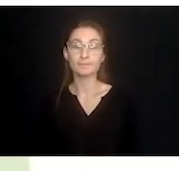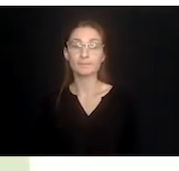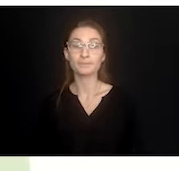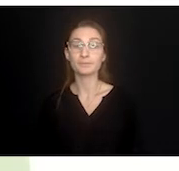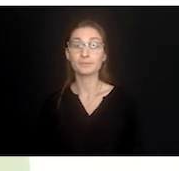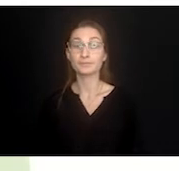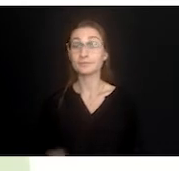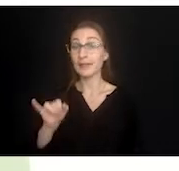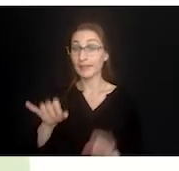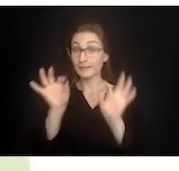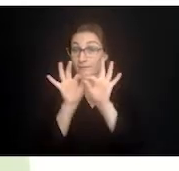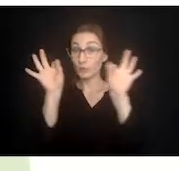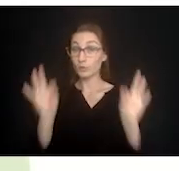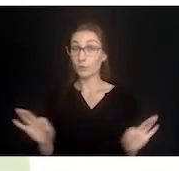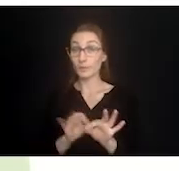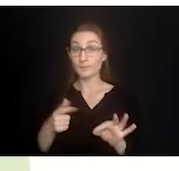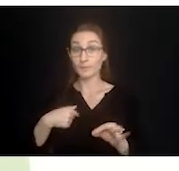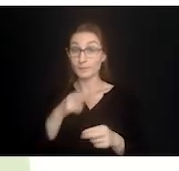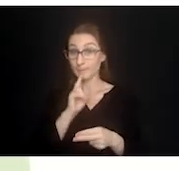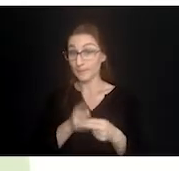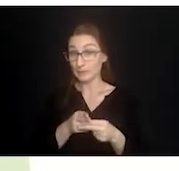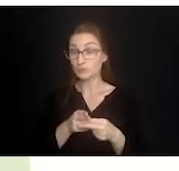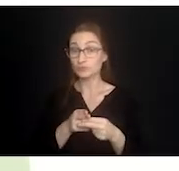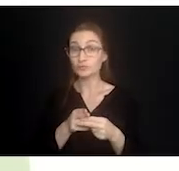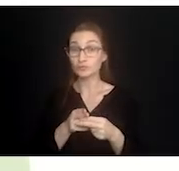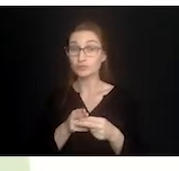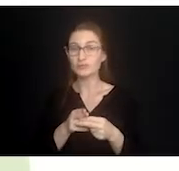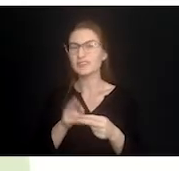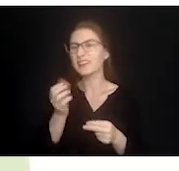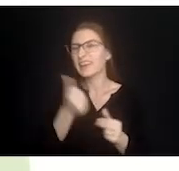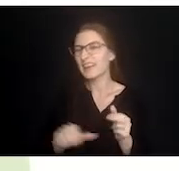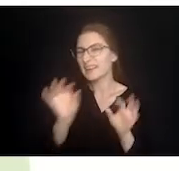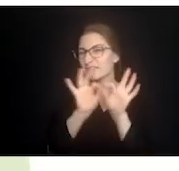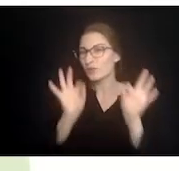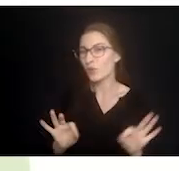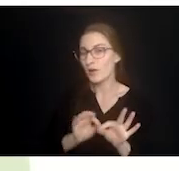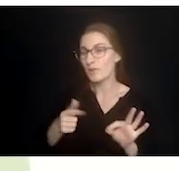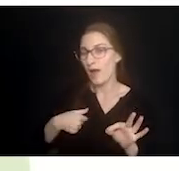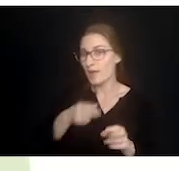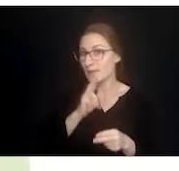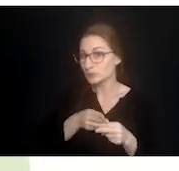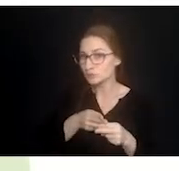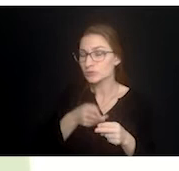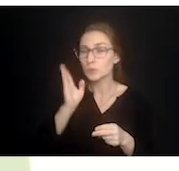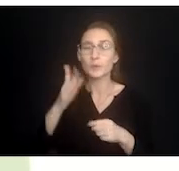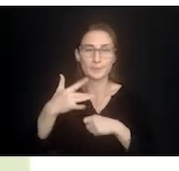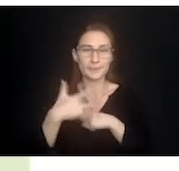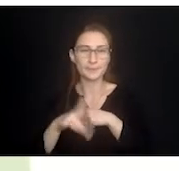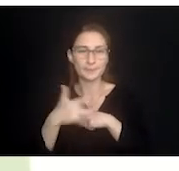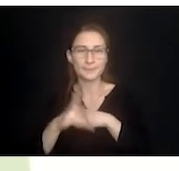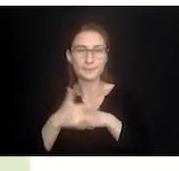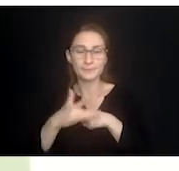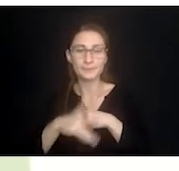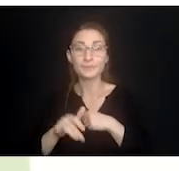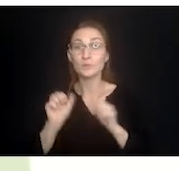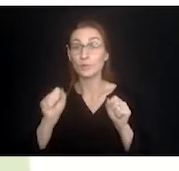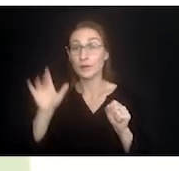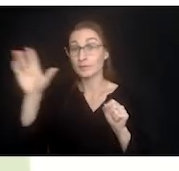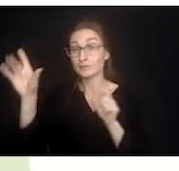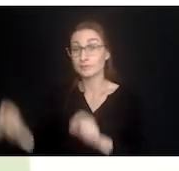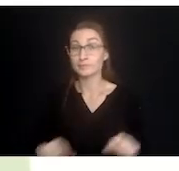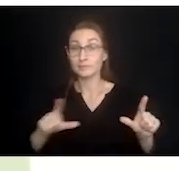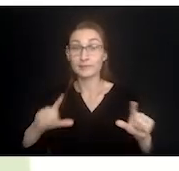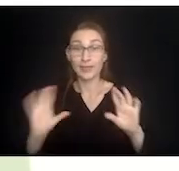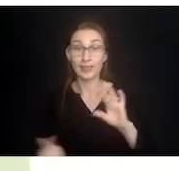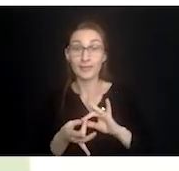like. And the forms that are mentioned or featured in this presentation are also going